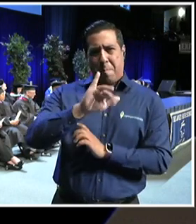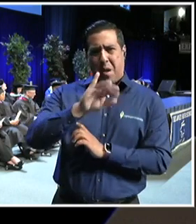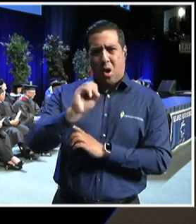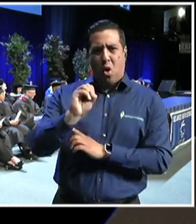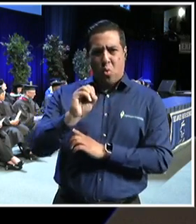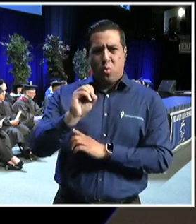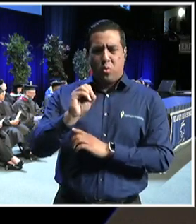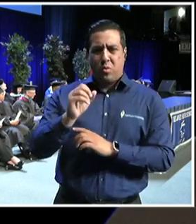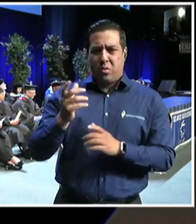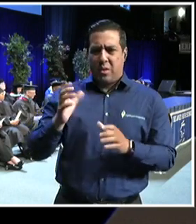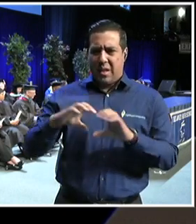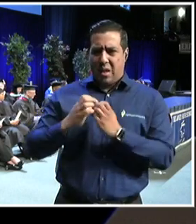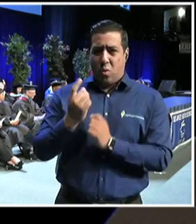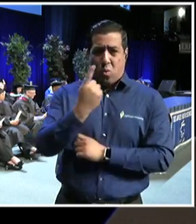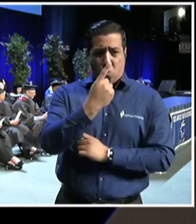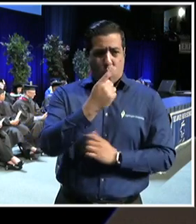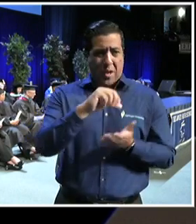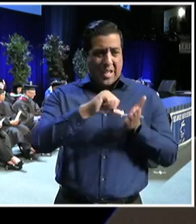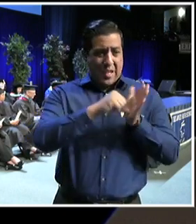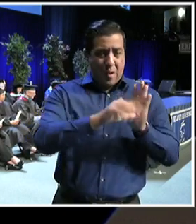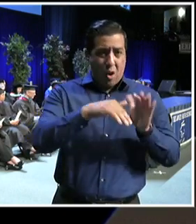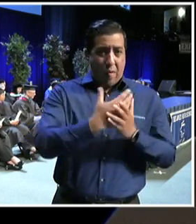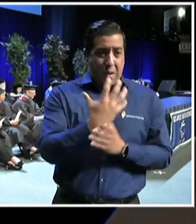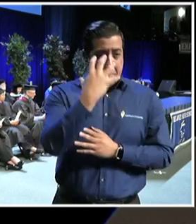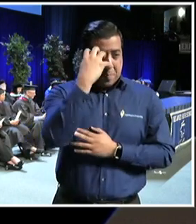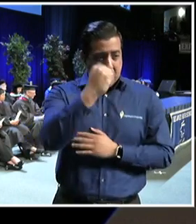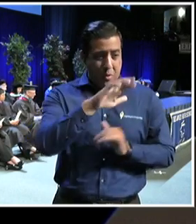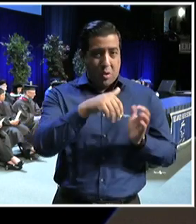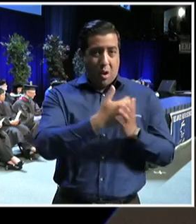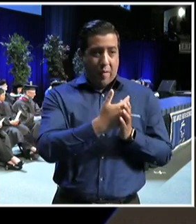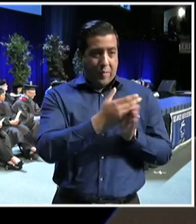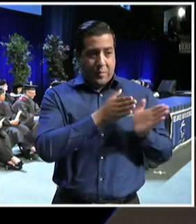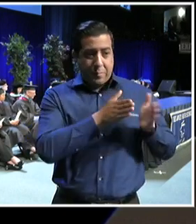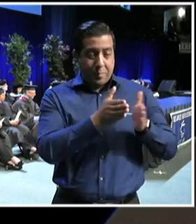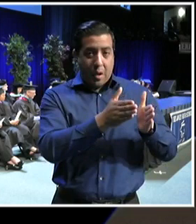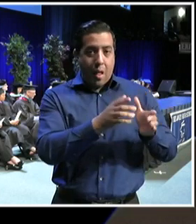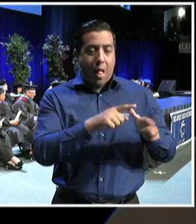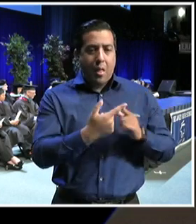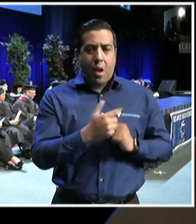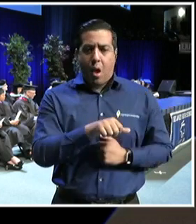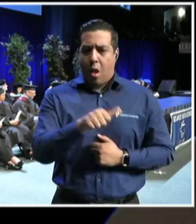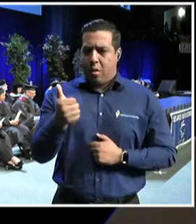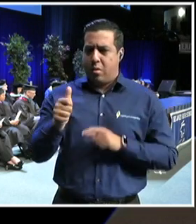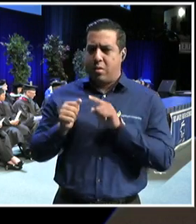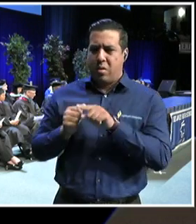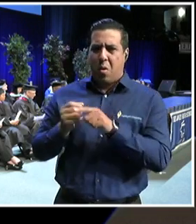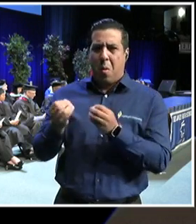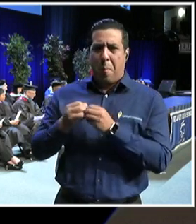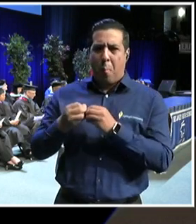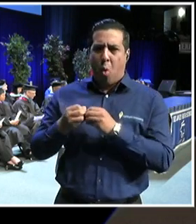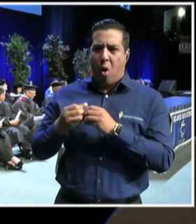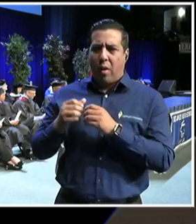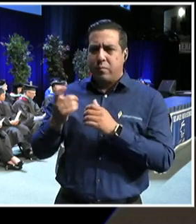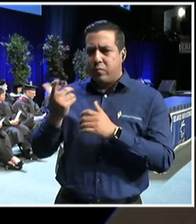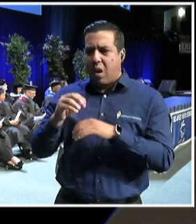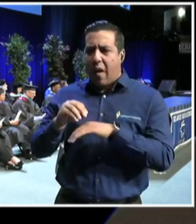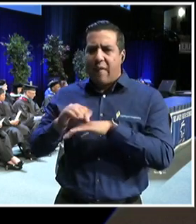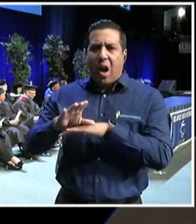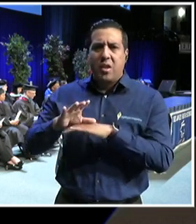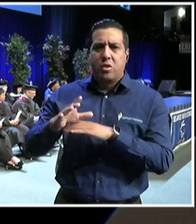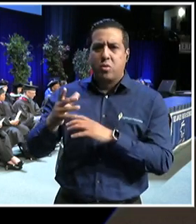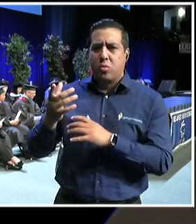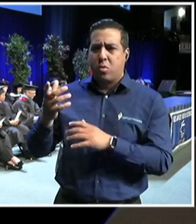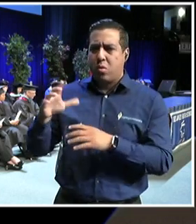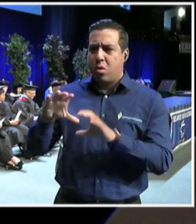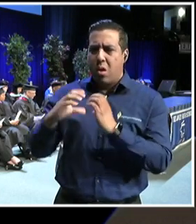courses I took was that one emphasized memorizing the biochemical pathways, while the other, more effective course,